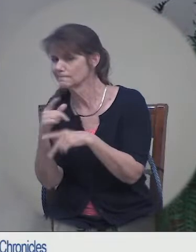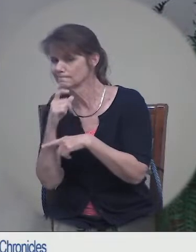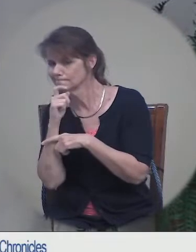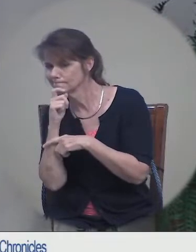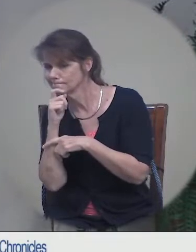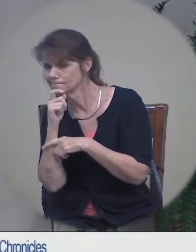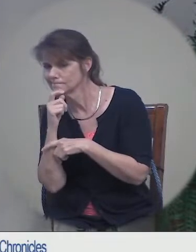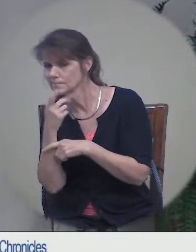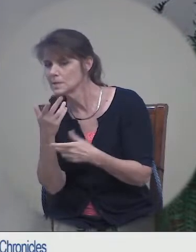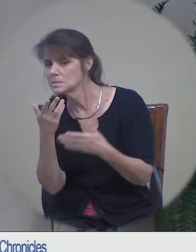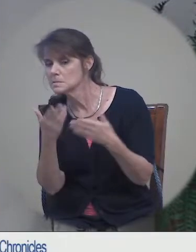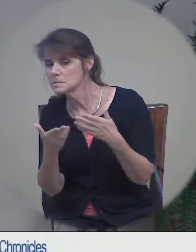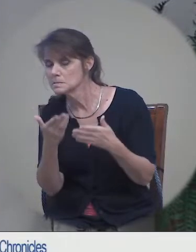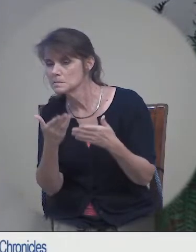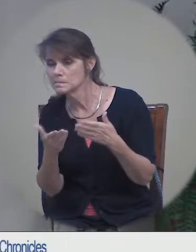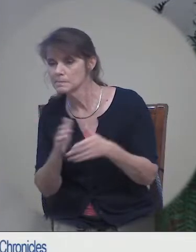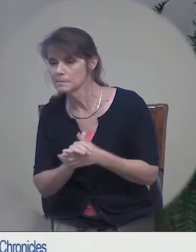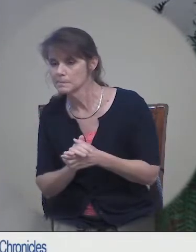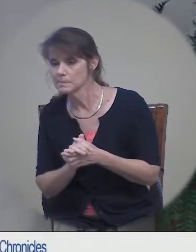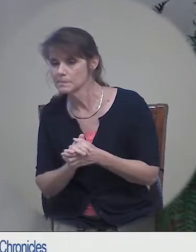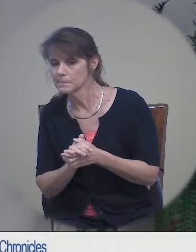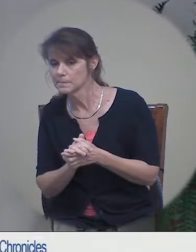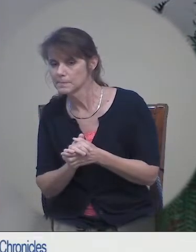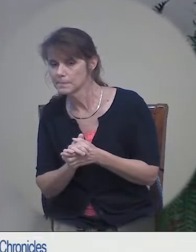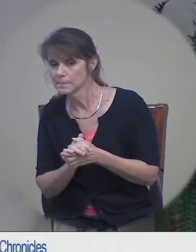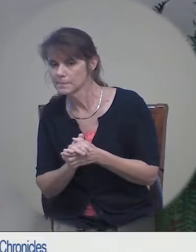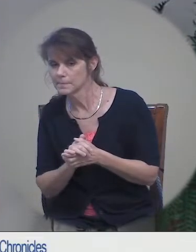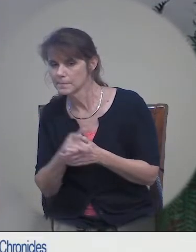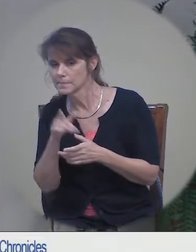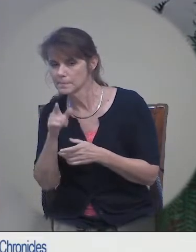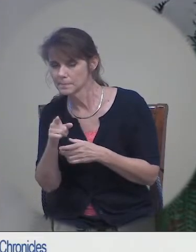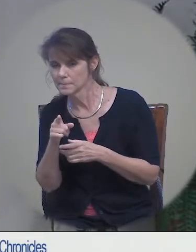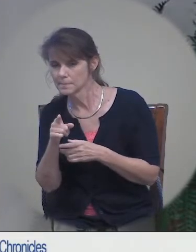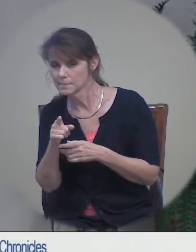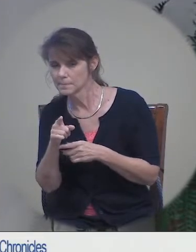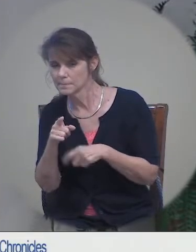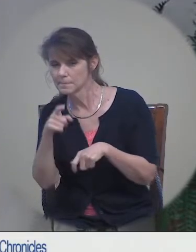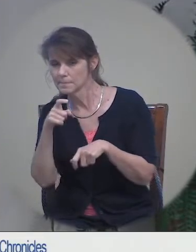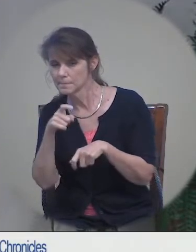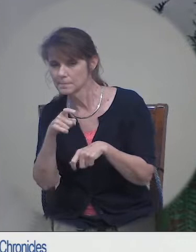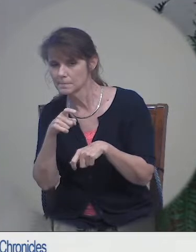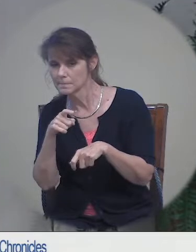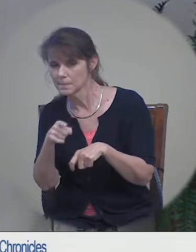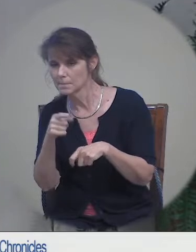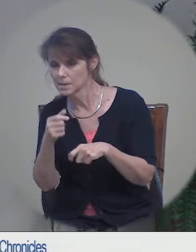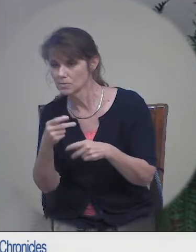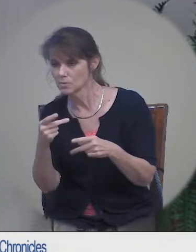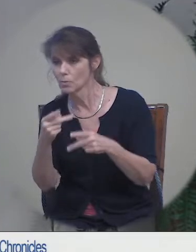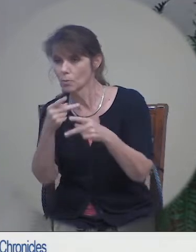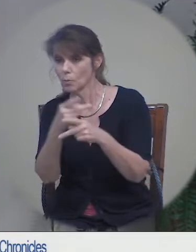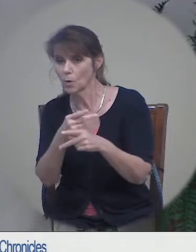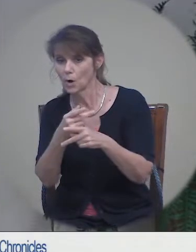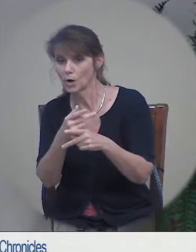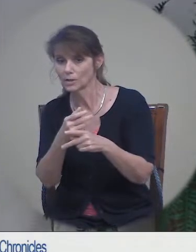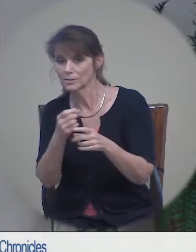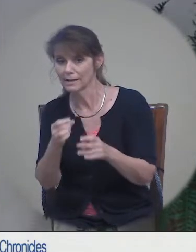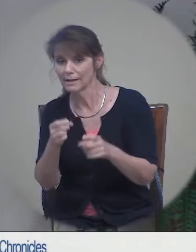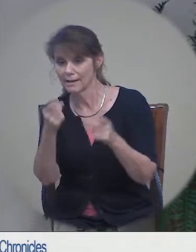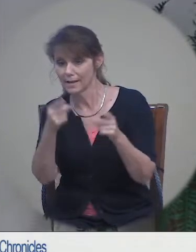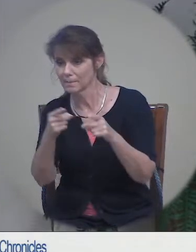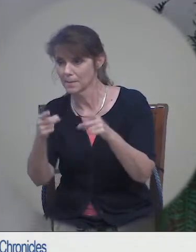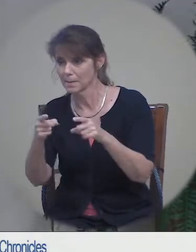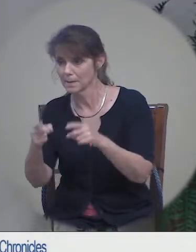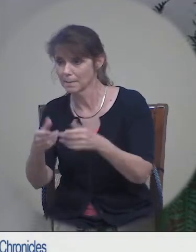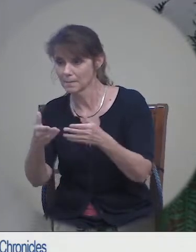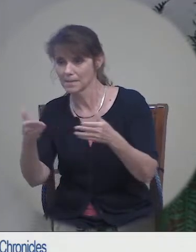say, perhaps the naughtiest of all scriptural chronological problems occurs in this chapter. Despite the many ingenious attempts